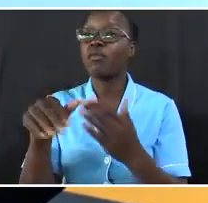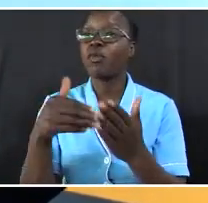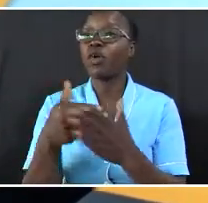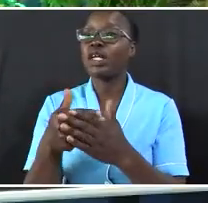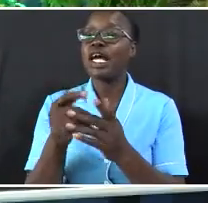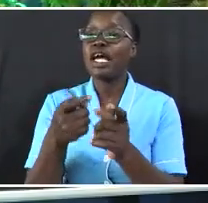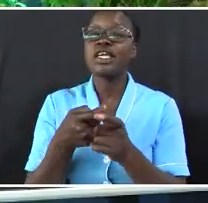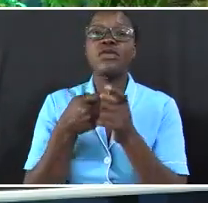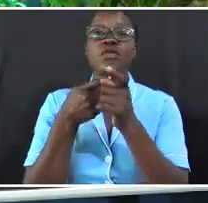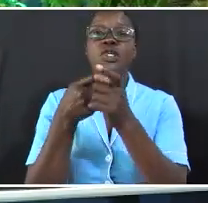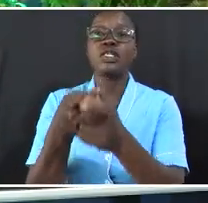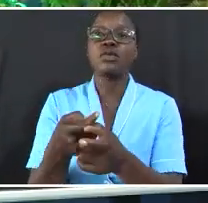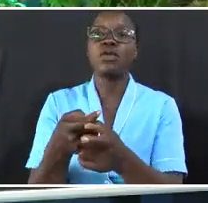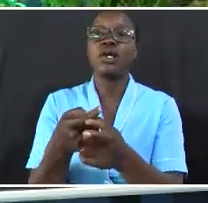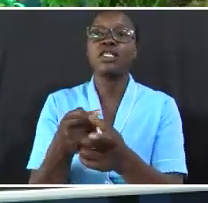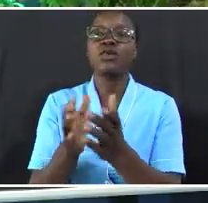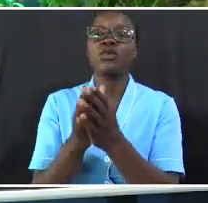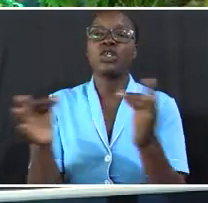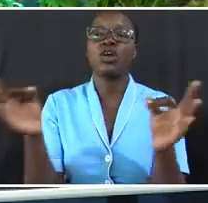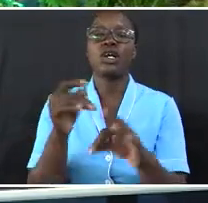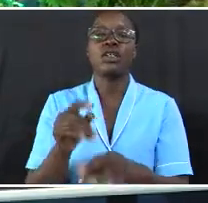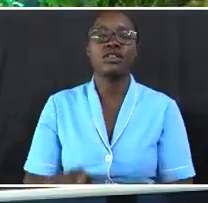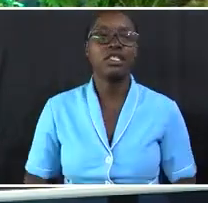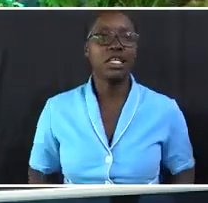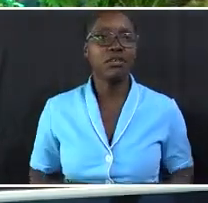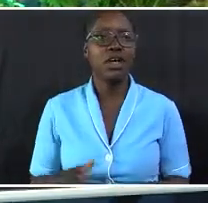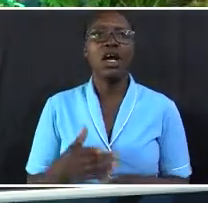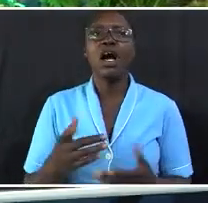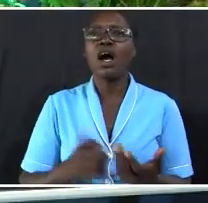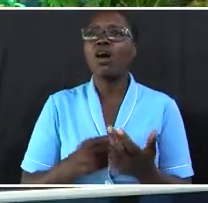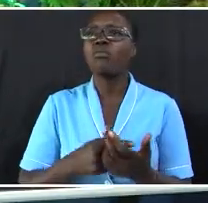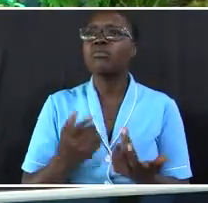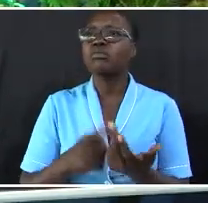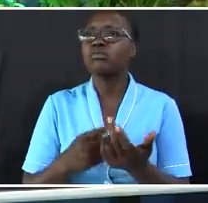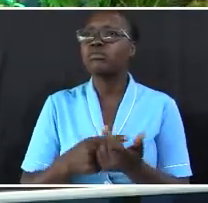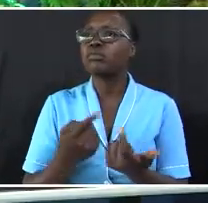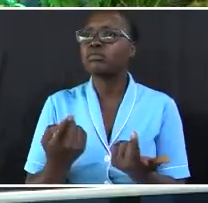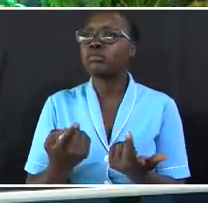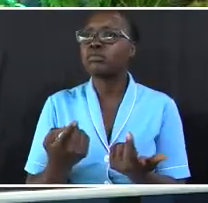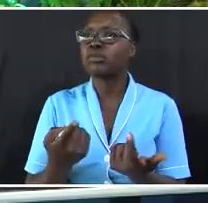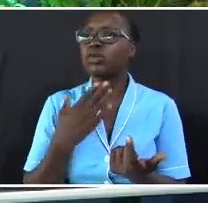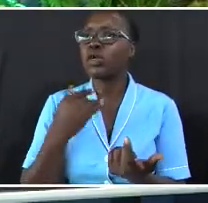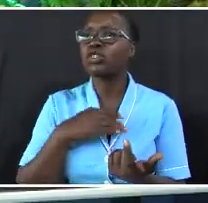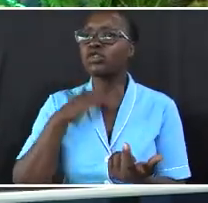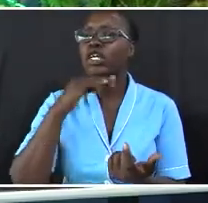will reward you with long life. How many want to die tomorrow? None.